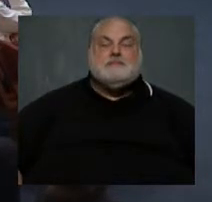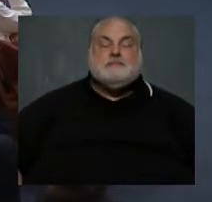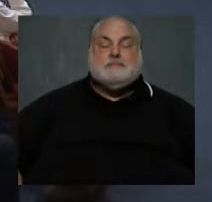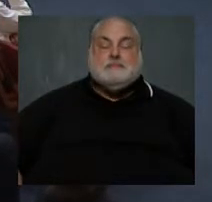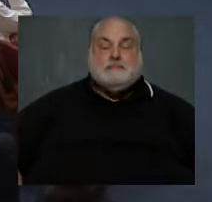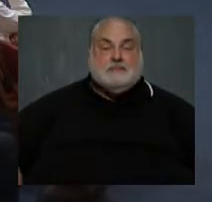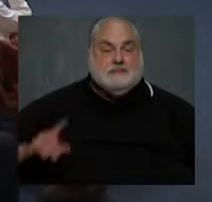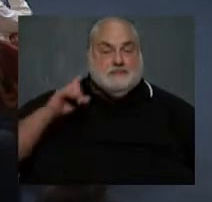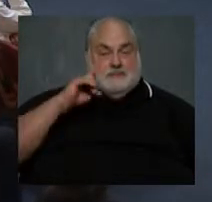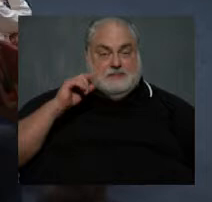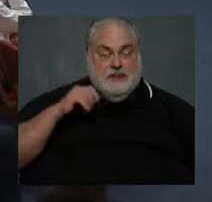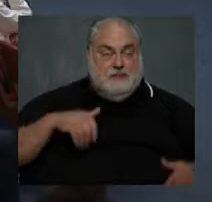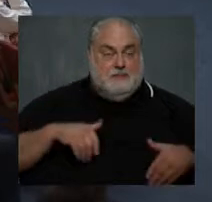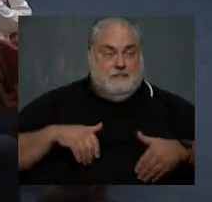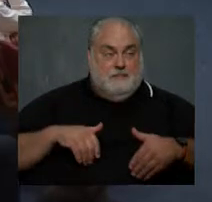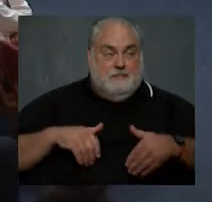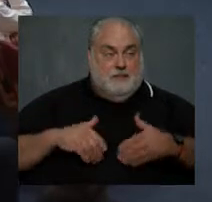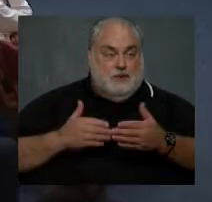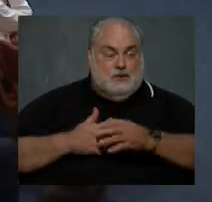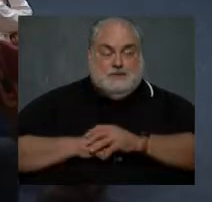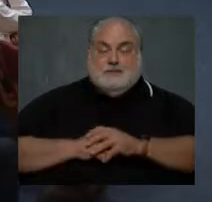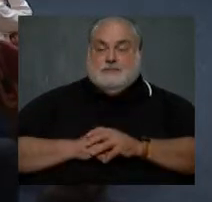There being none, is there a motion?